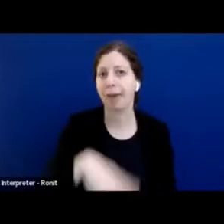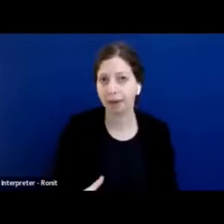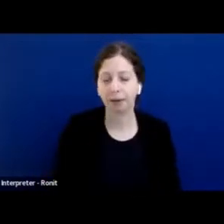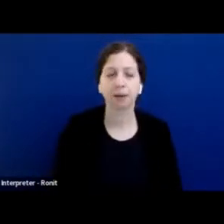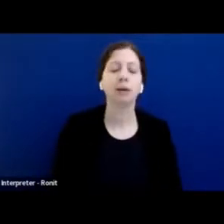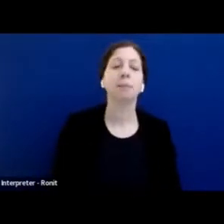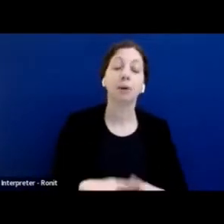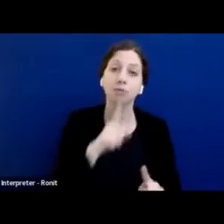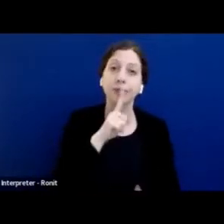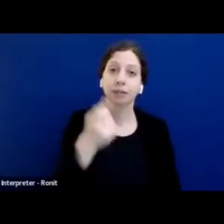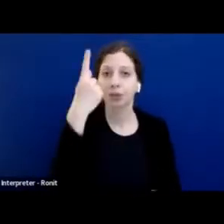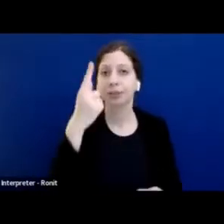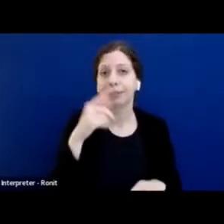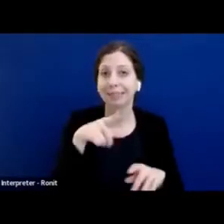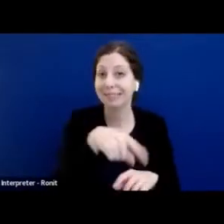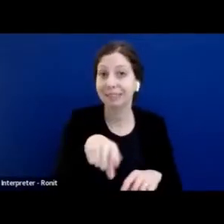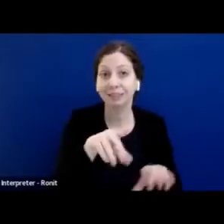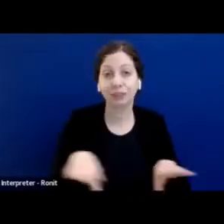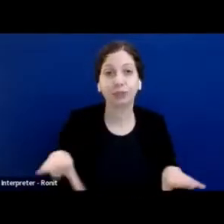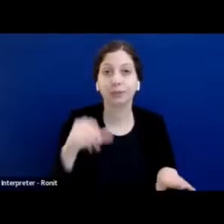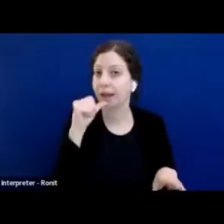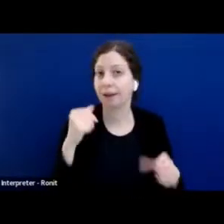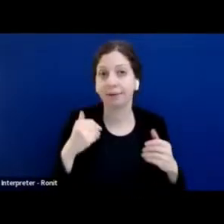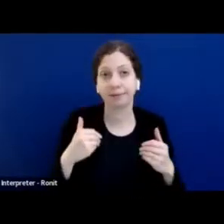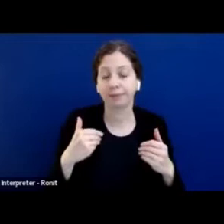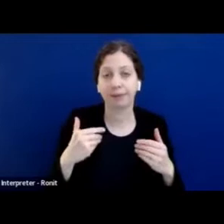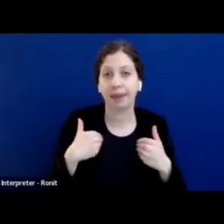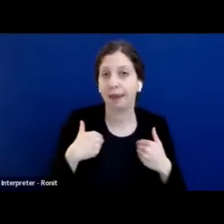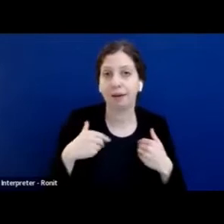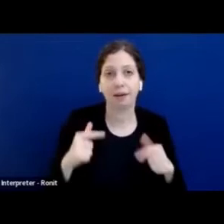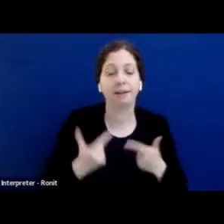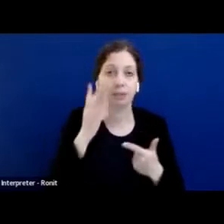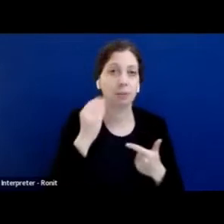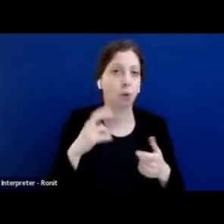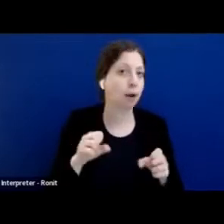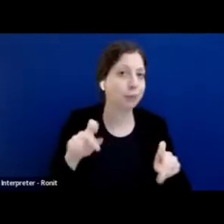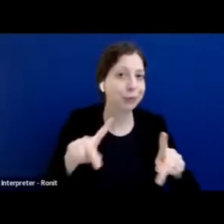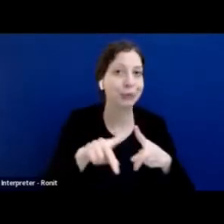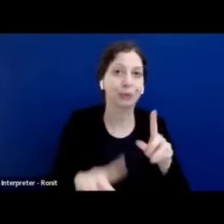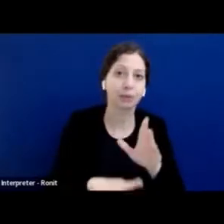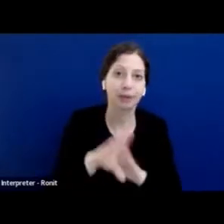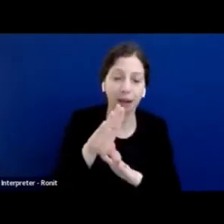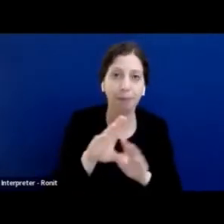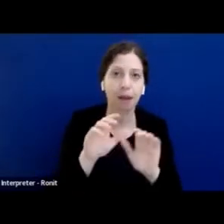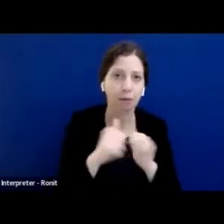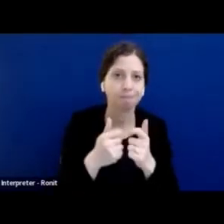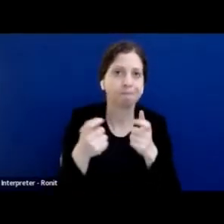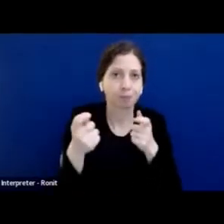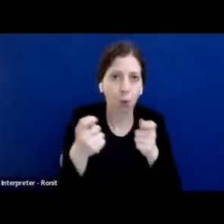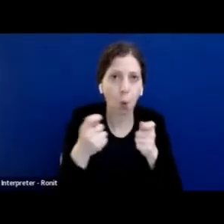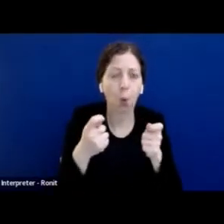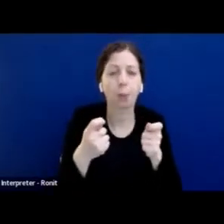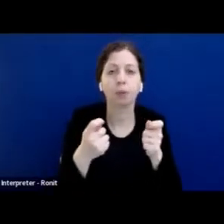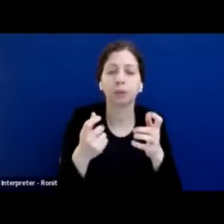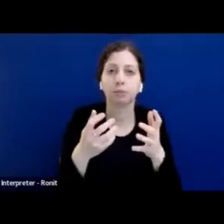these children have not had the life experience or the opportunity to develop the coping mechanisms that they need to get